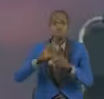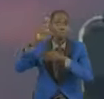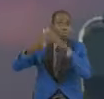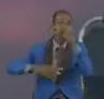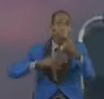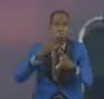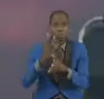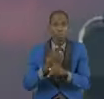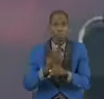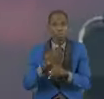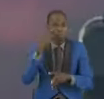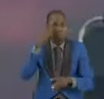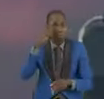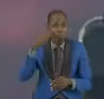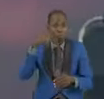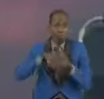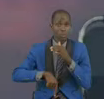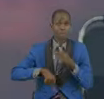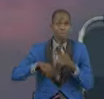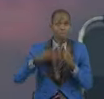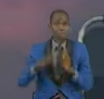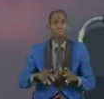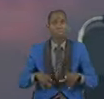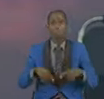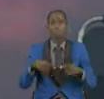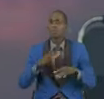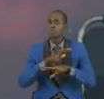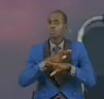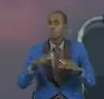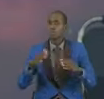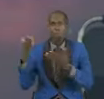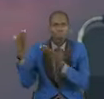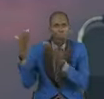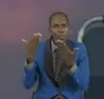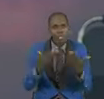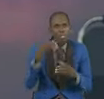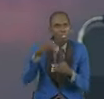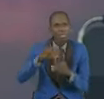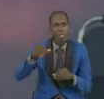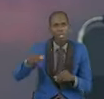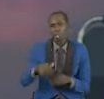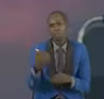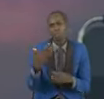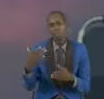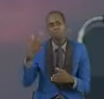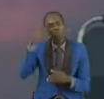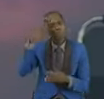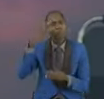Life, don't bring in another sinner because of crusade.